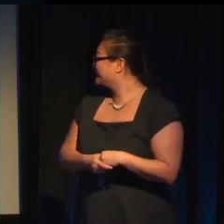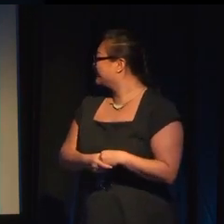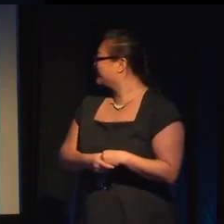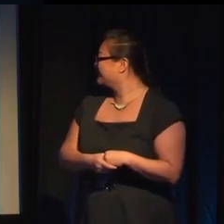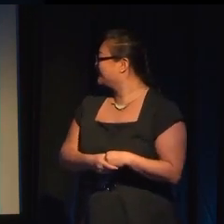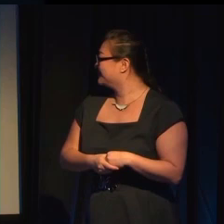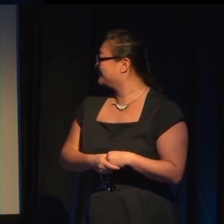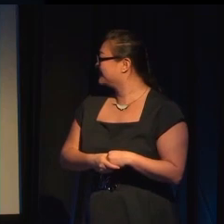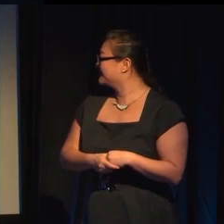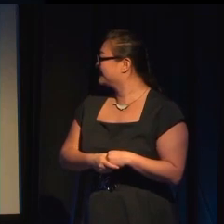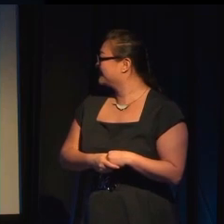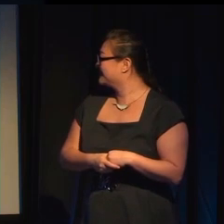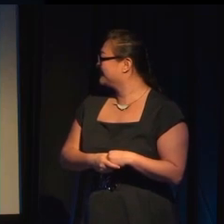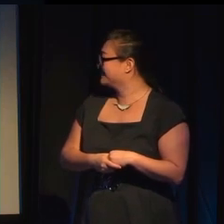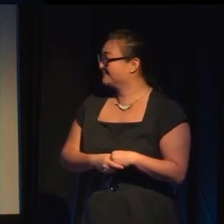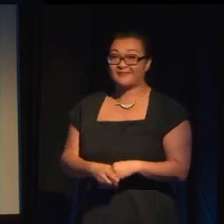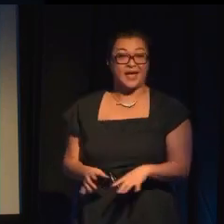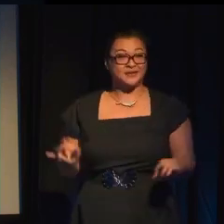So there you go.